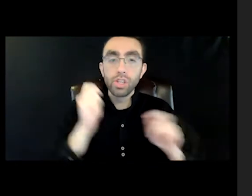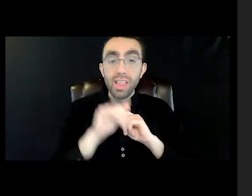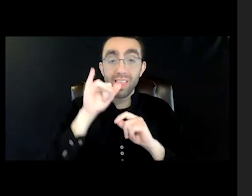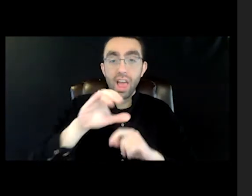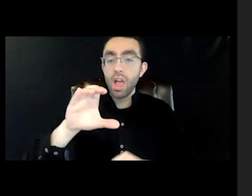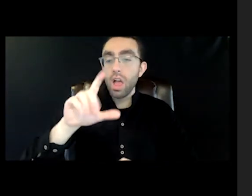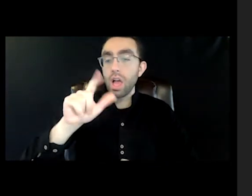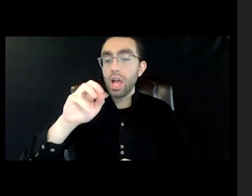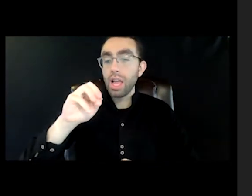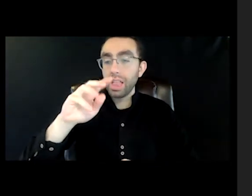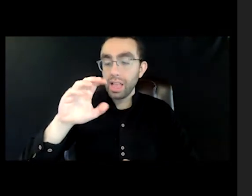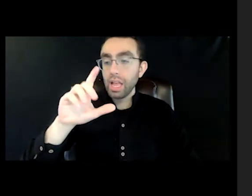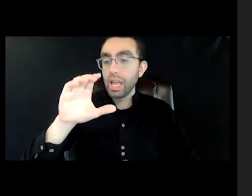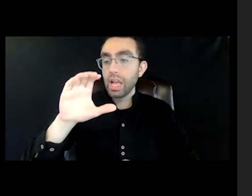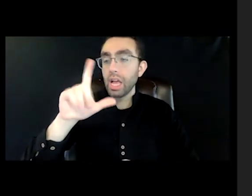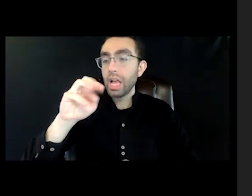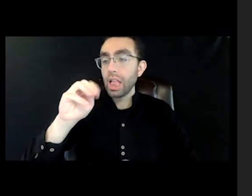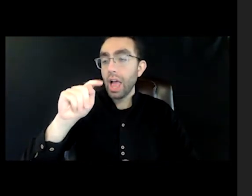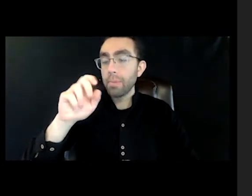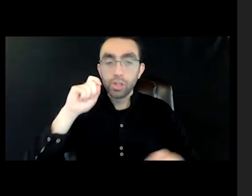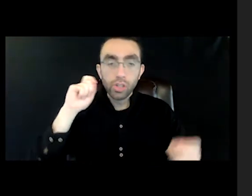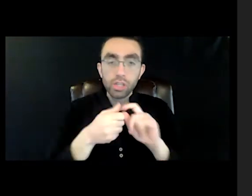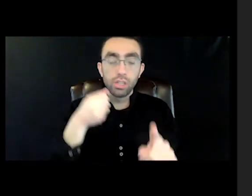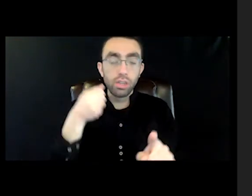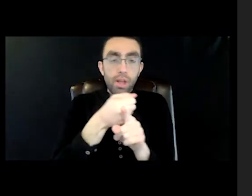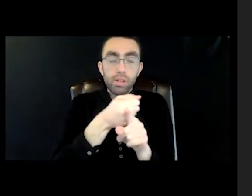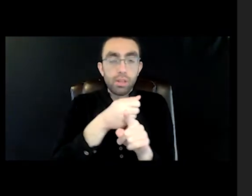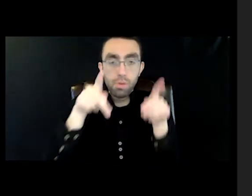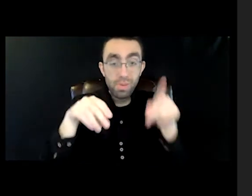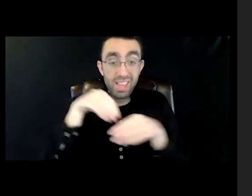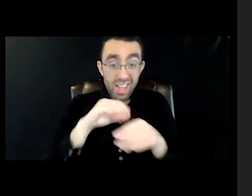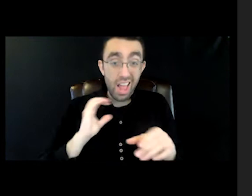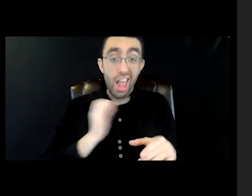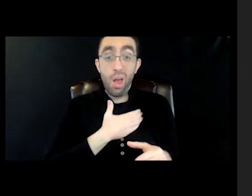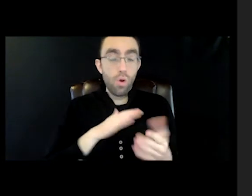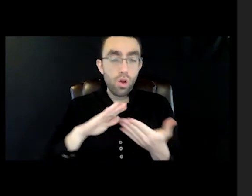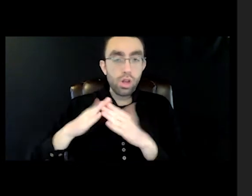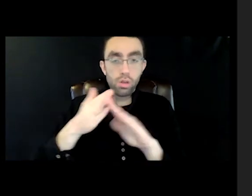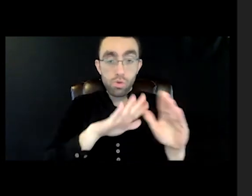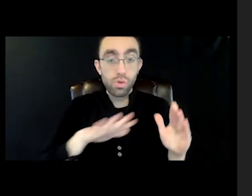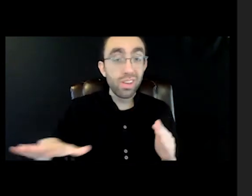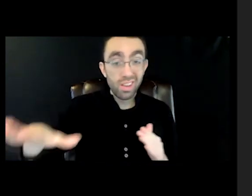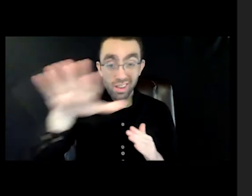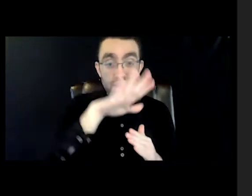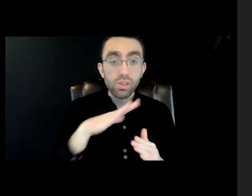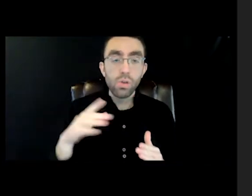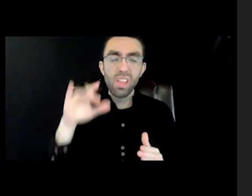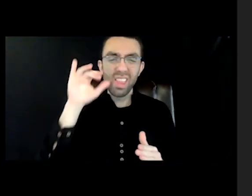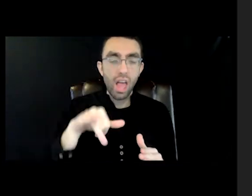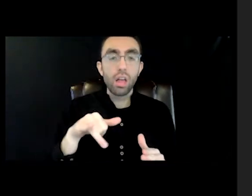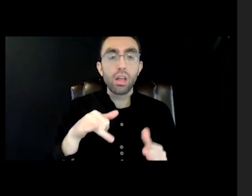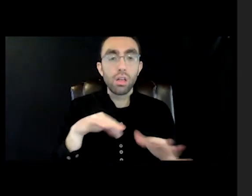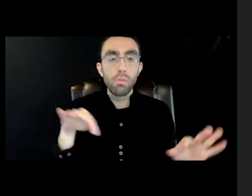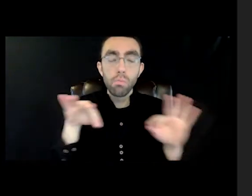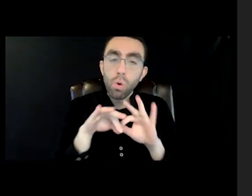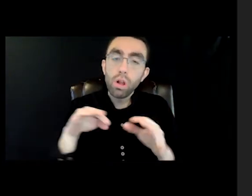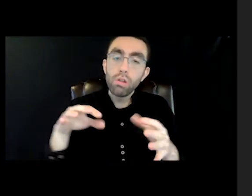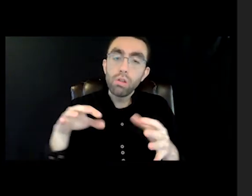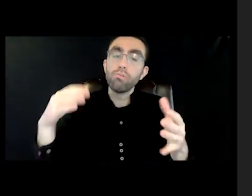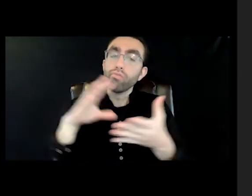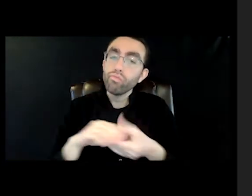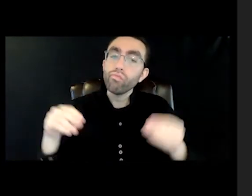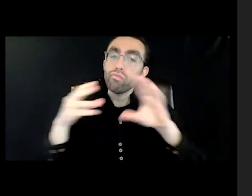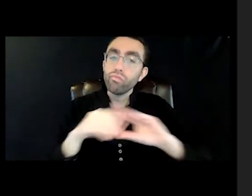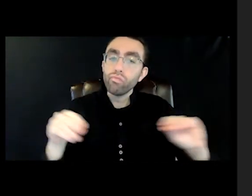communities. And I just want to shout out my amazing leadership team of six young queer